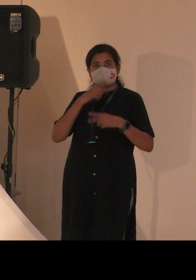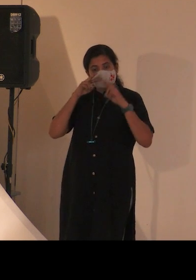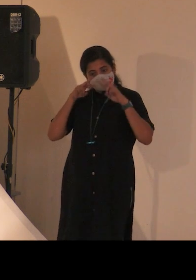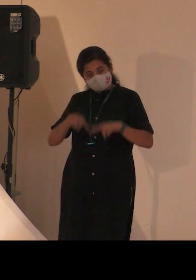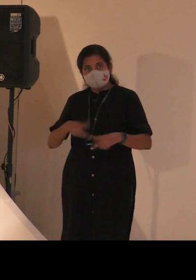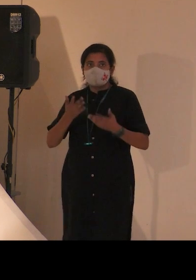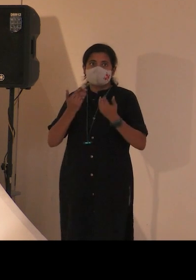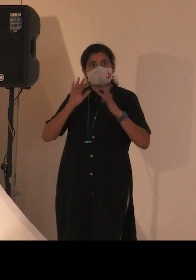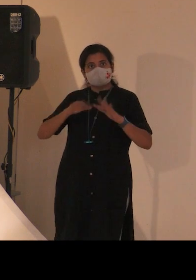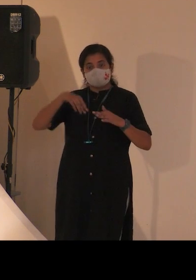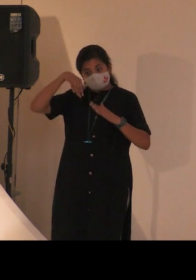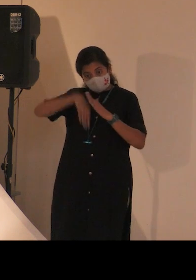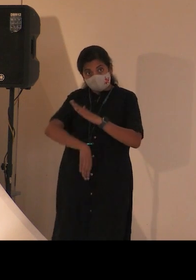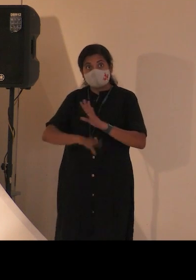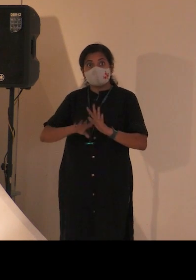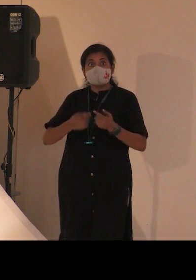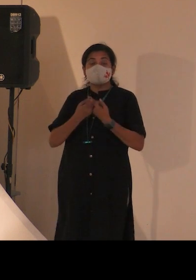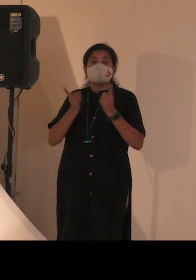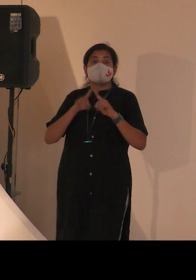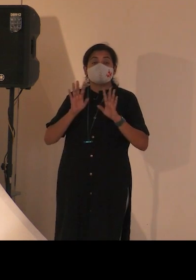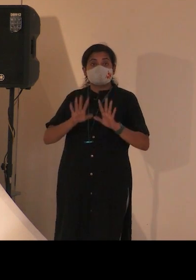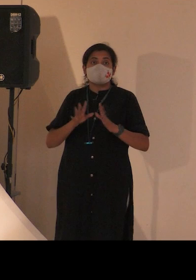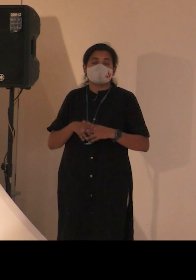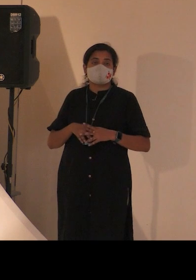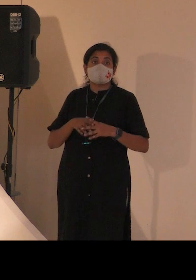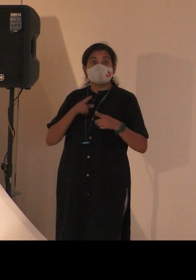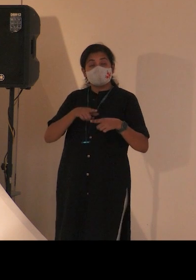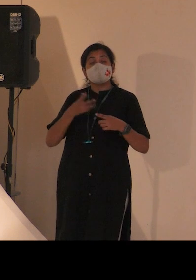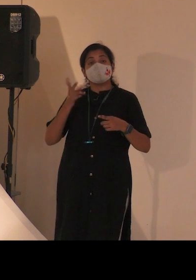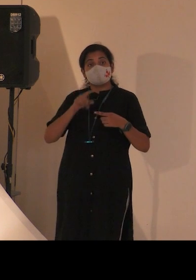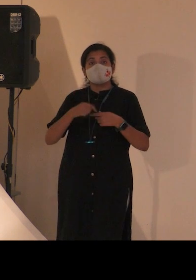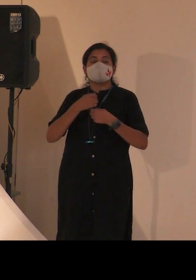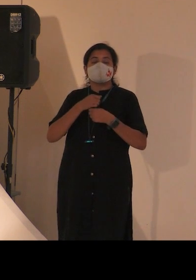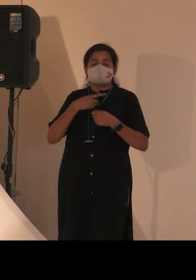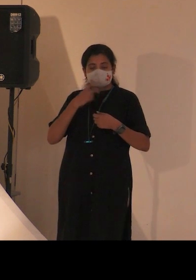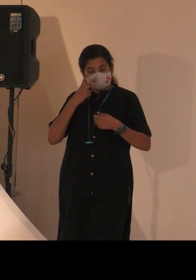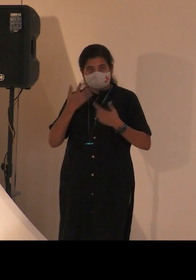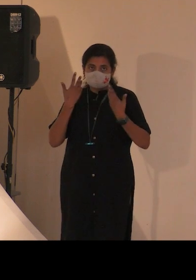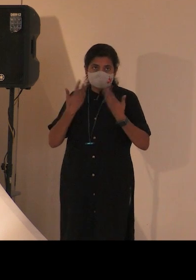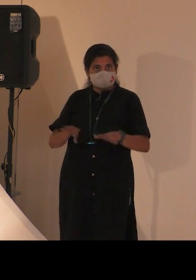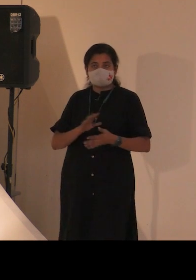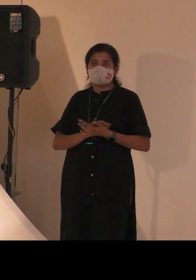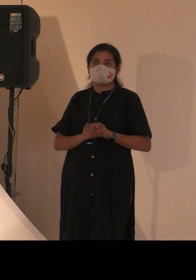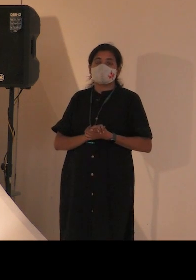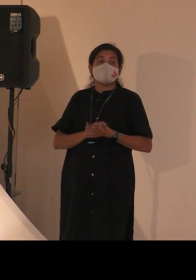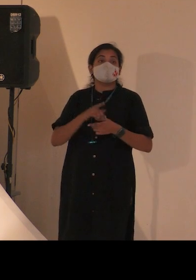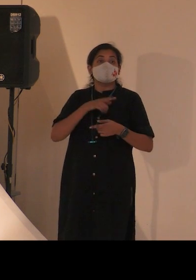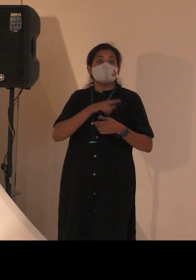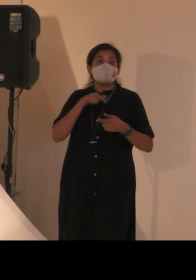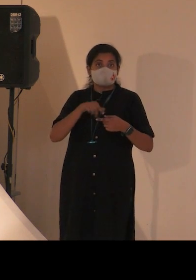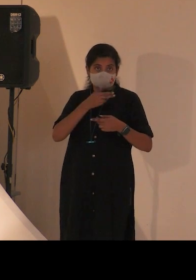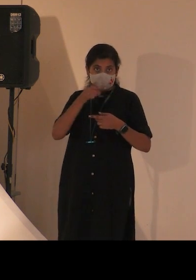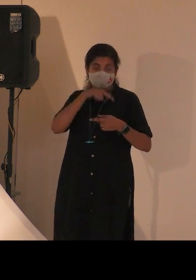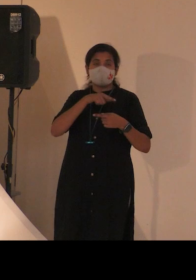of the basement of the college where it was stacked in boxes. And then he created this space there in St. John's Research Institute. This is called as